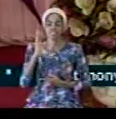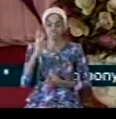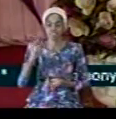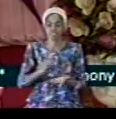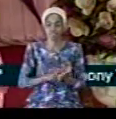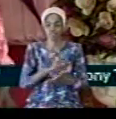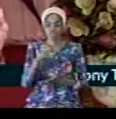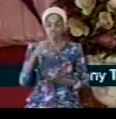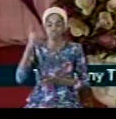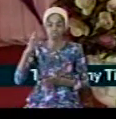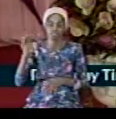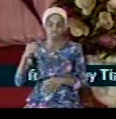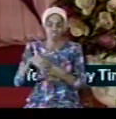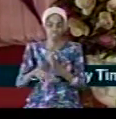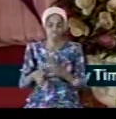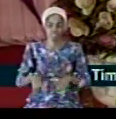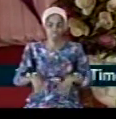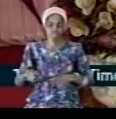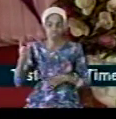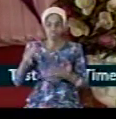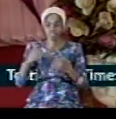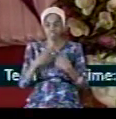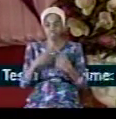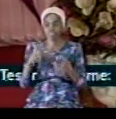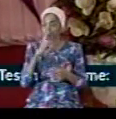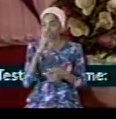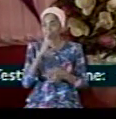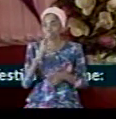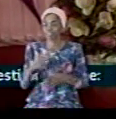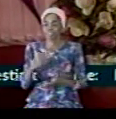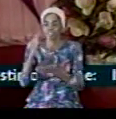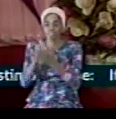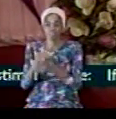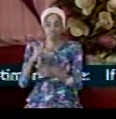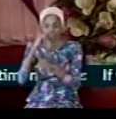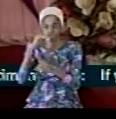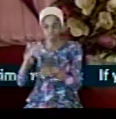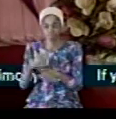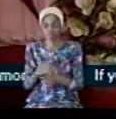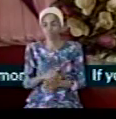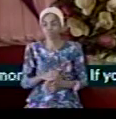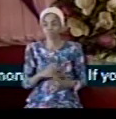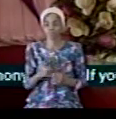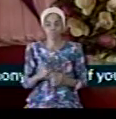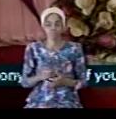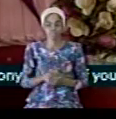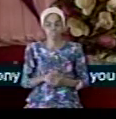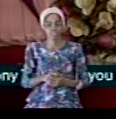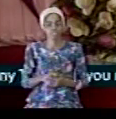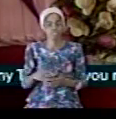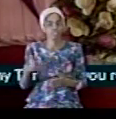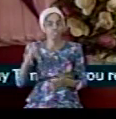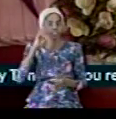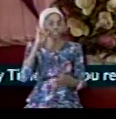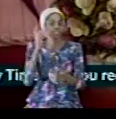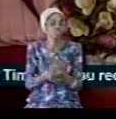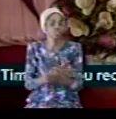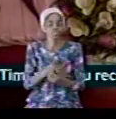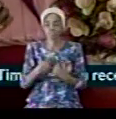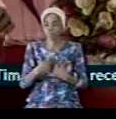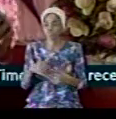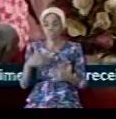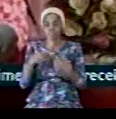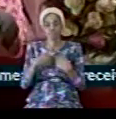life. God has really helped me. Last, my daughter has been having problem. The problem my daughter had was